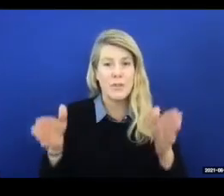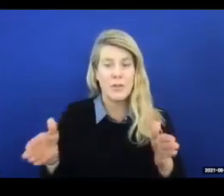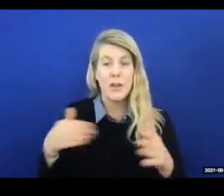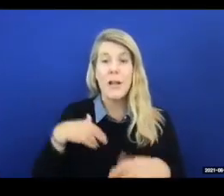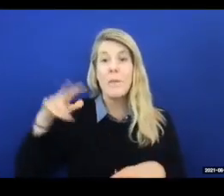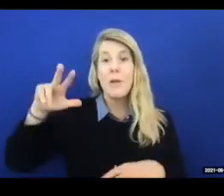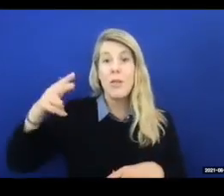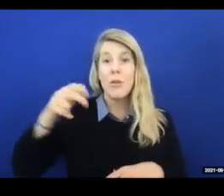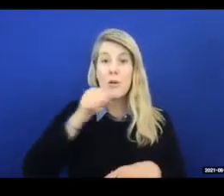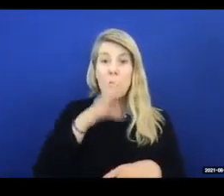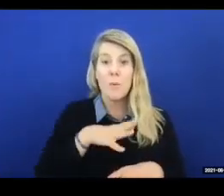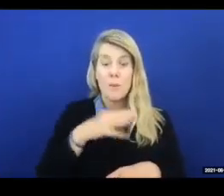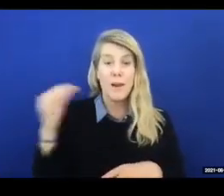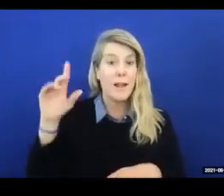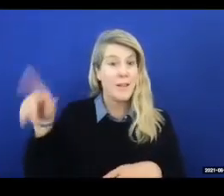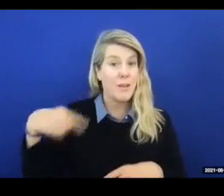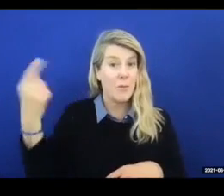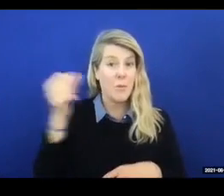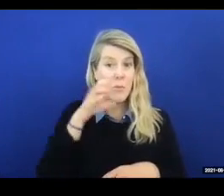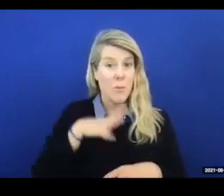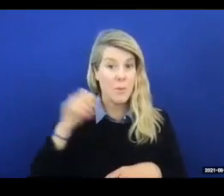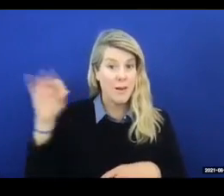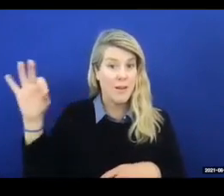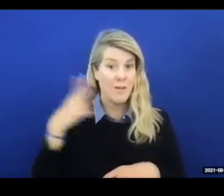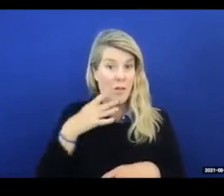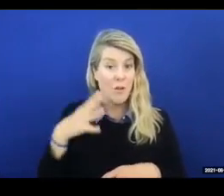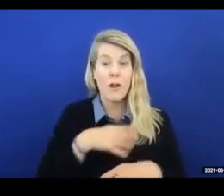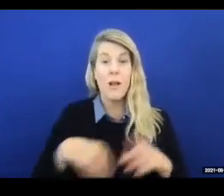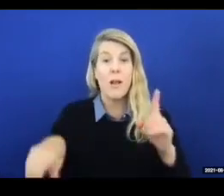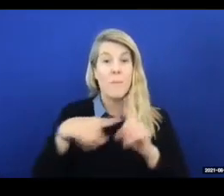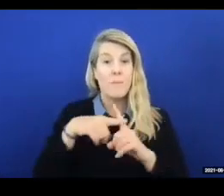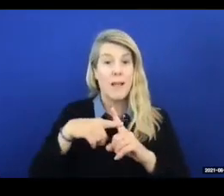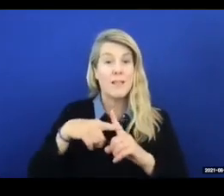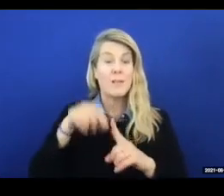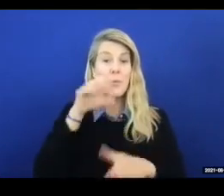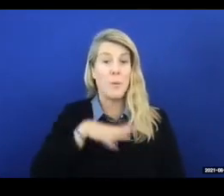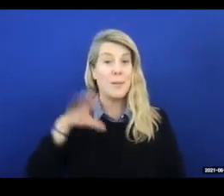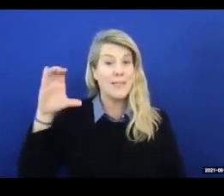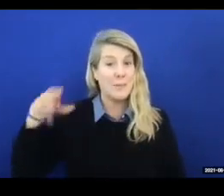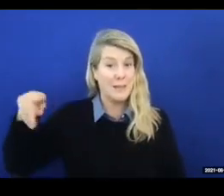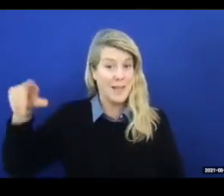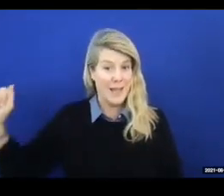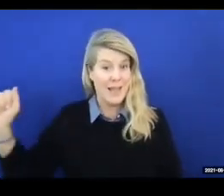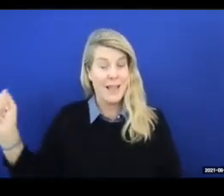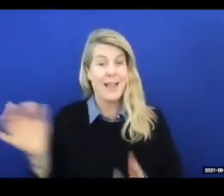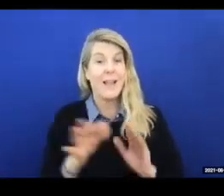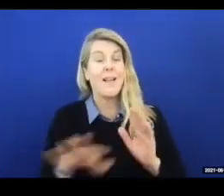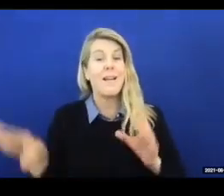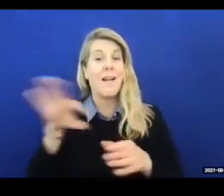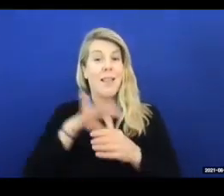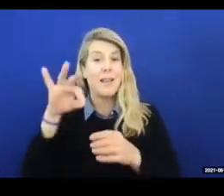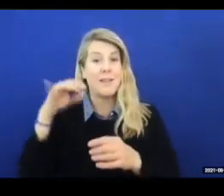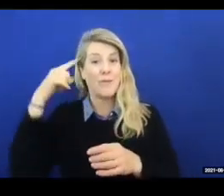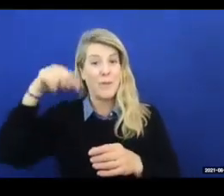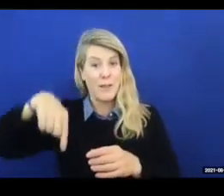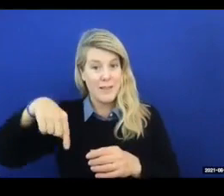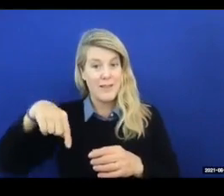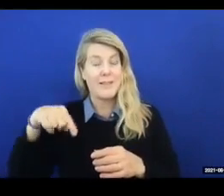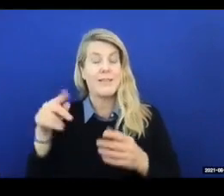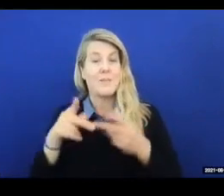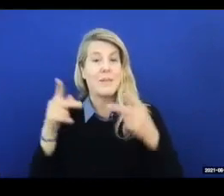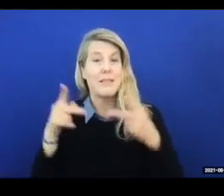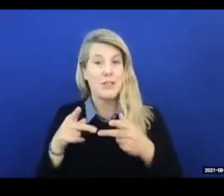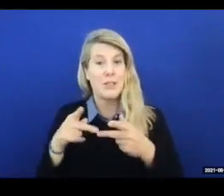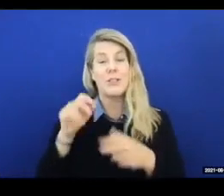am the third woman and the only woman of color, plus woman CPA, elected to this position since